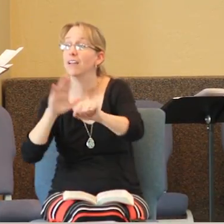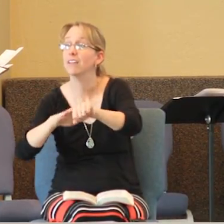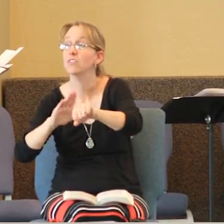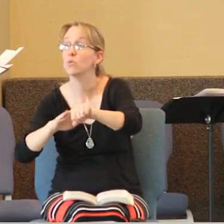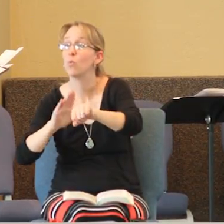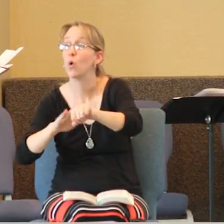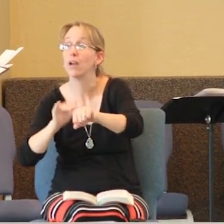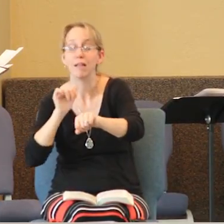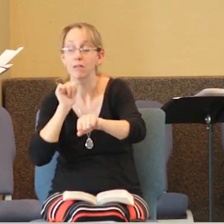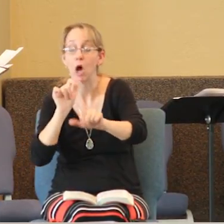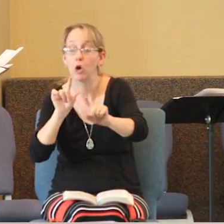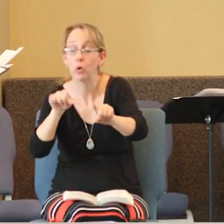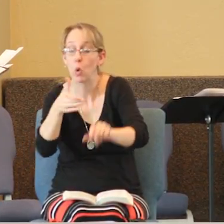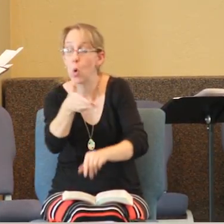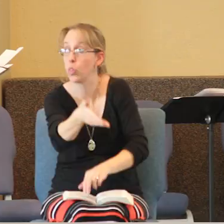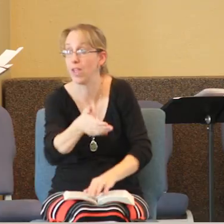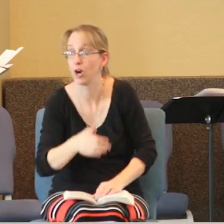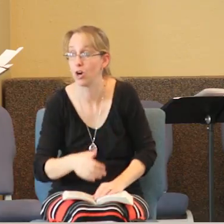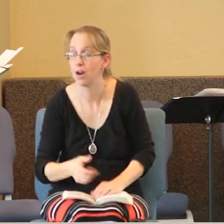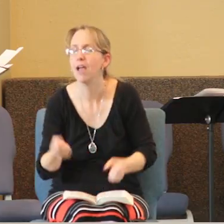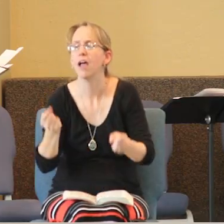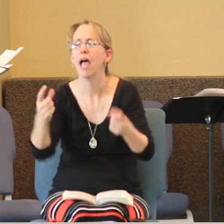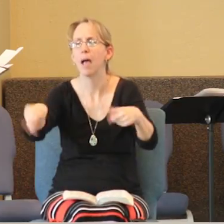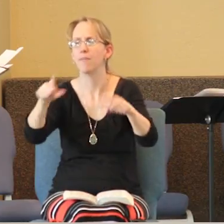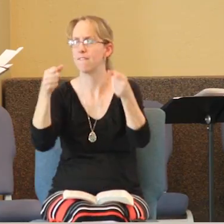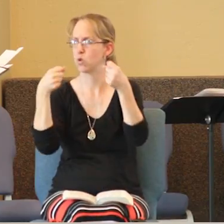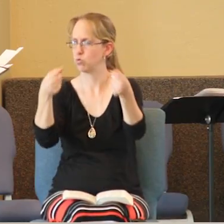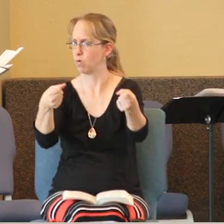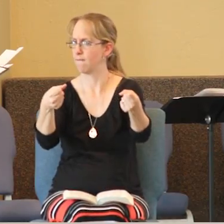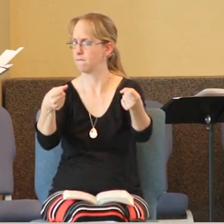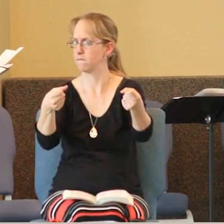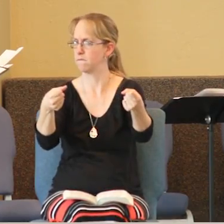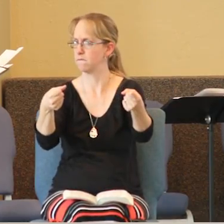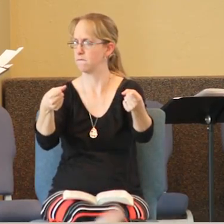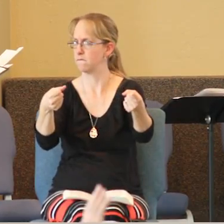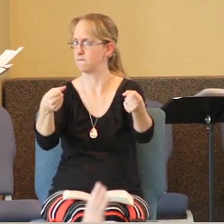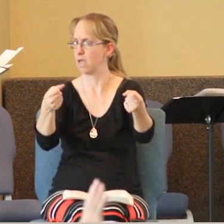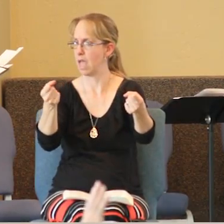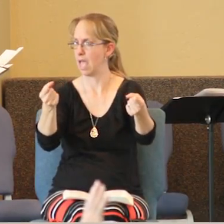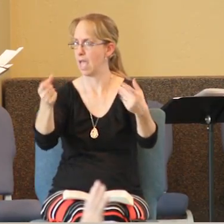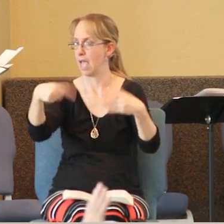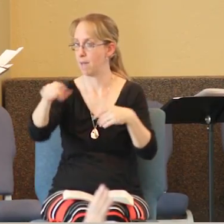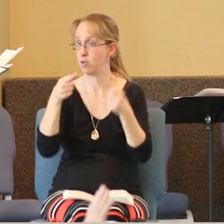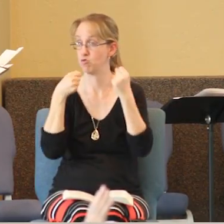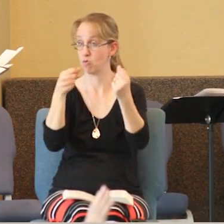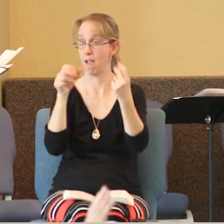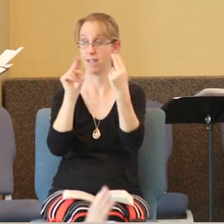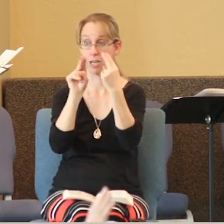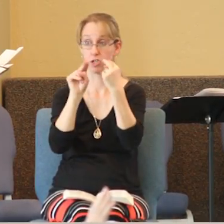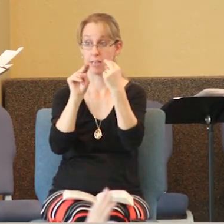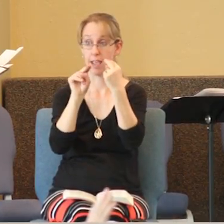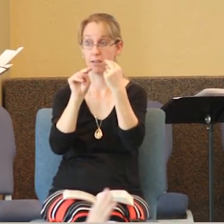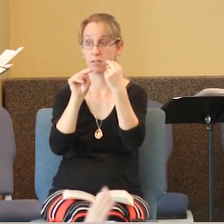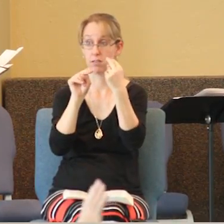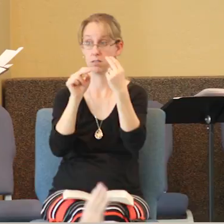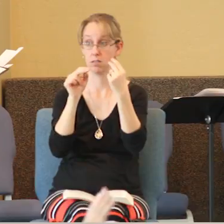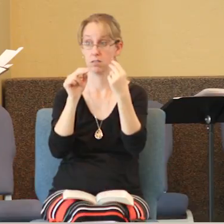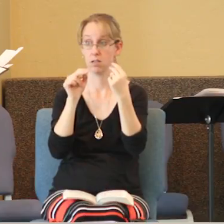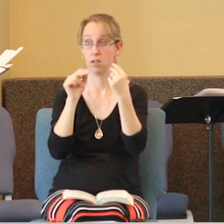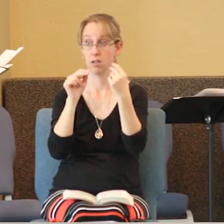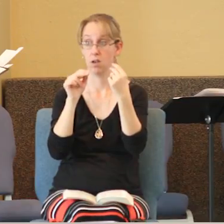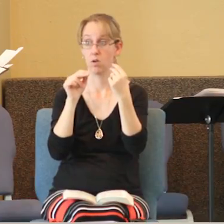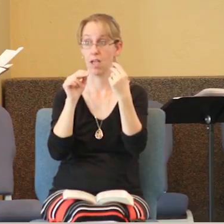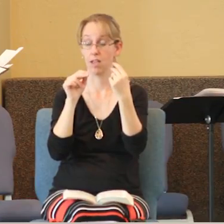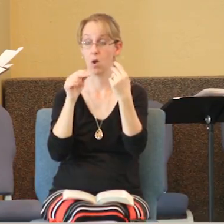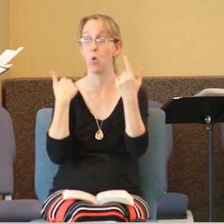there. How many of you drive? How many of you have ever driven on an interstate? Okay, we